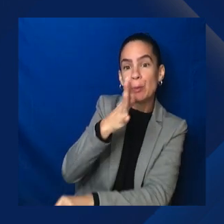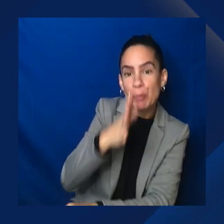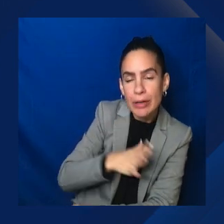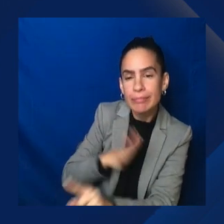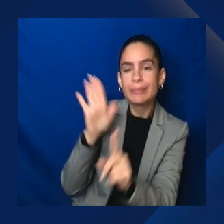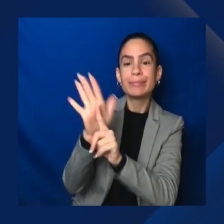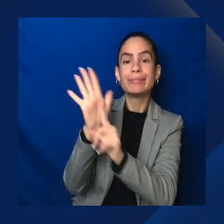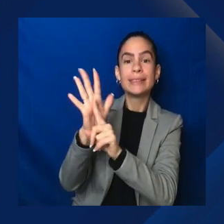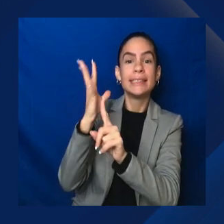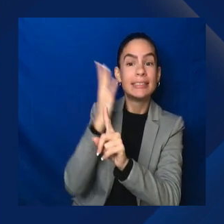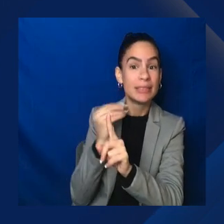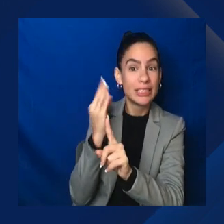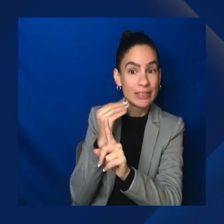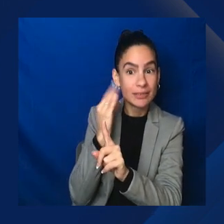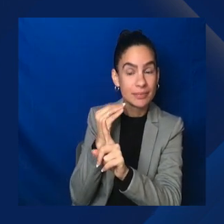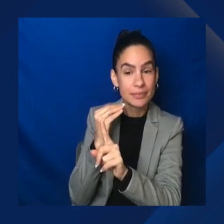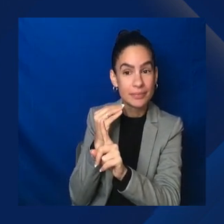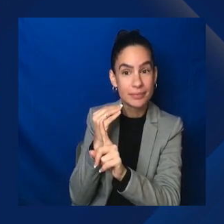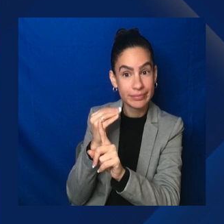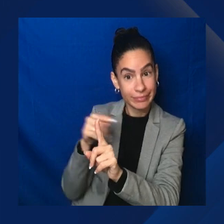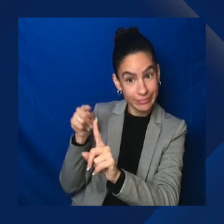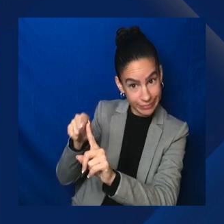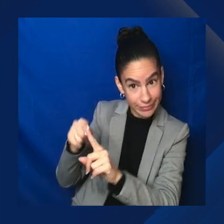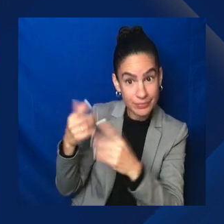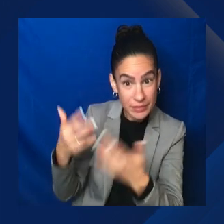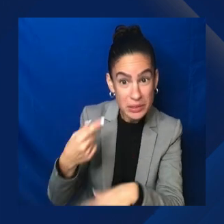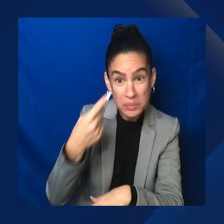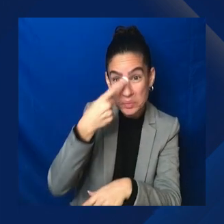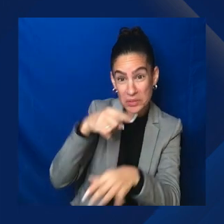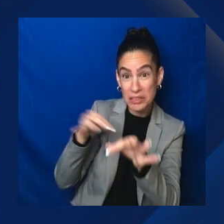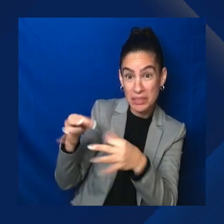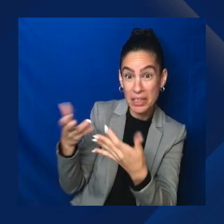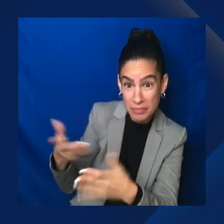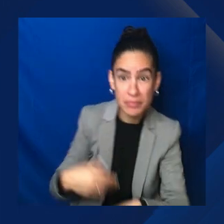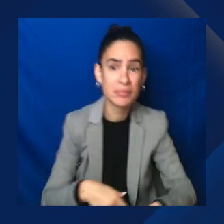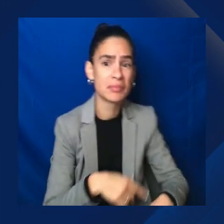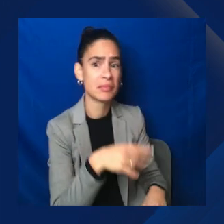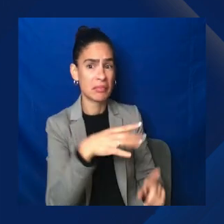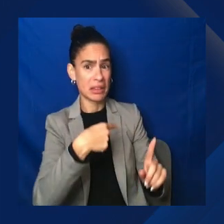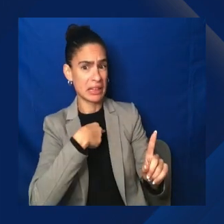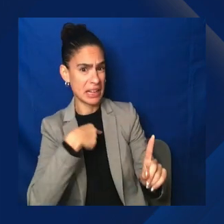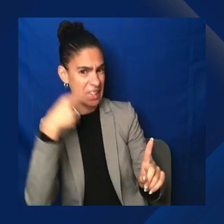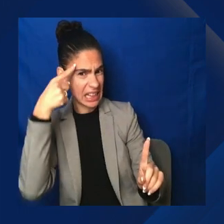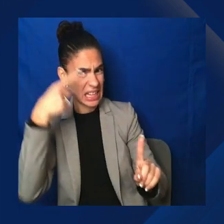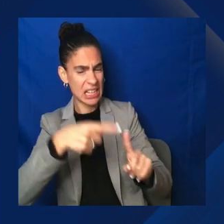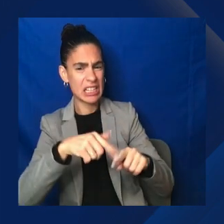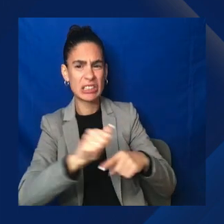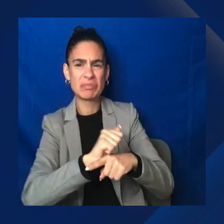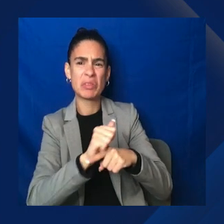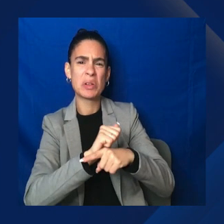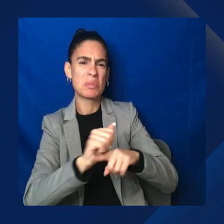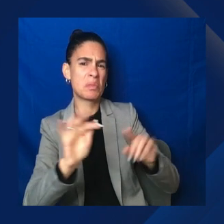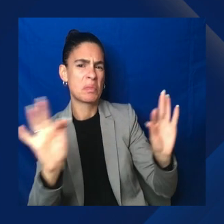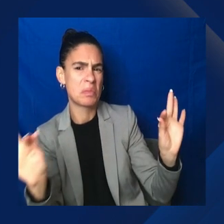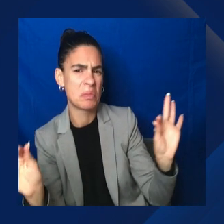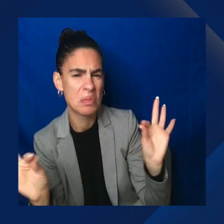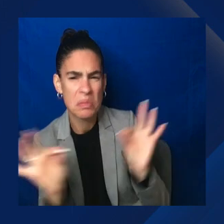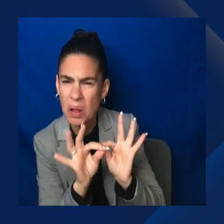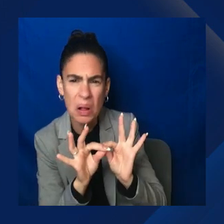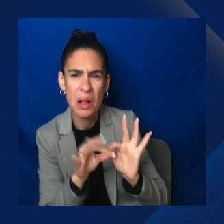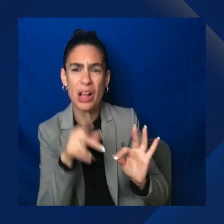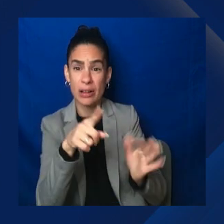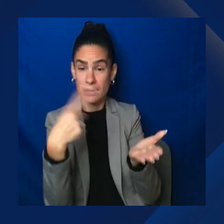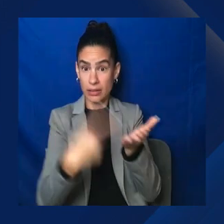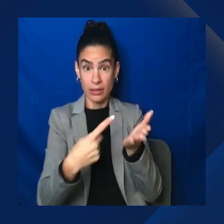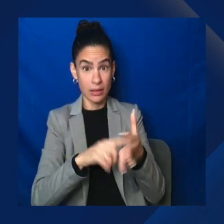bit about that? Absolutely. I think that training is absolutely key. When you speak about doulas and just their impact in the community and